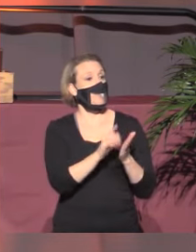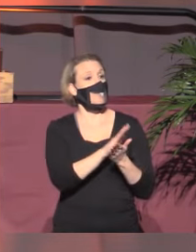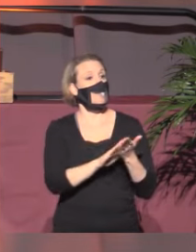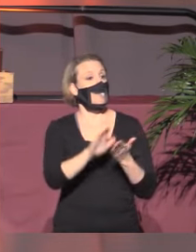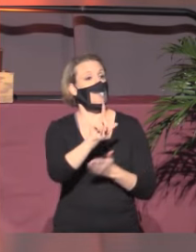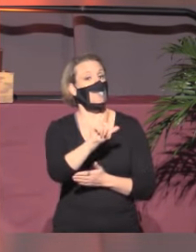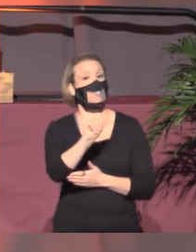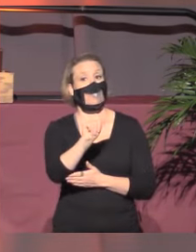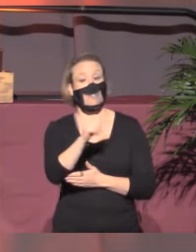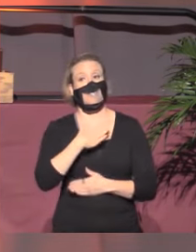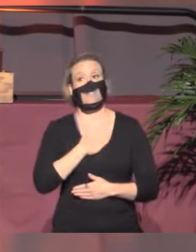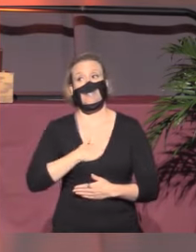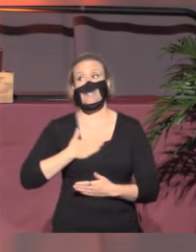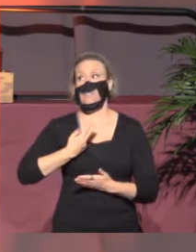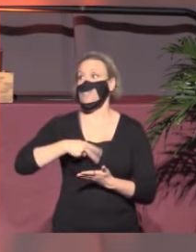rise?